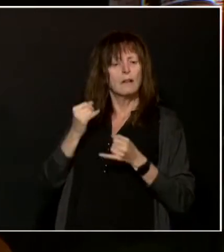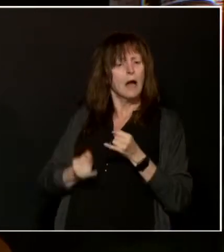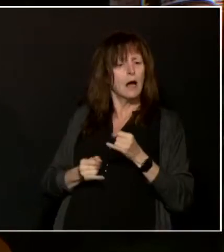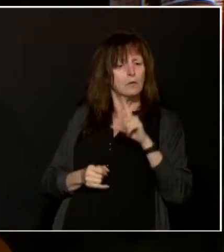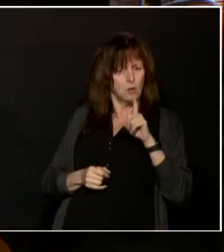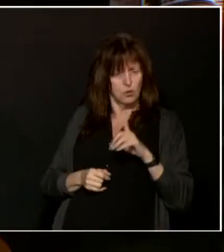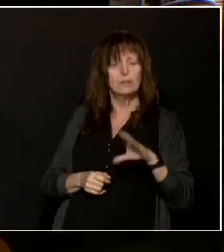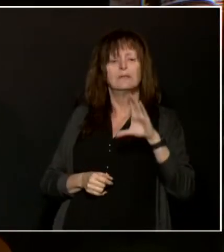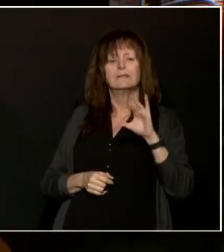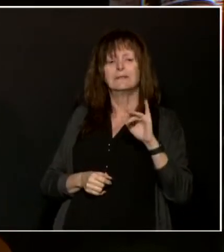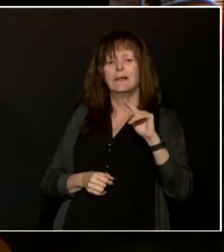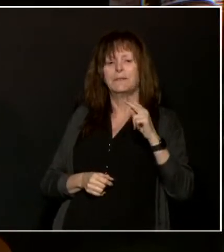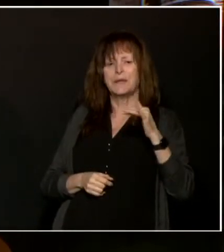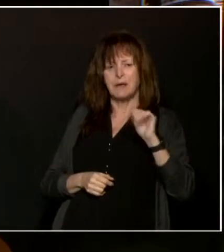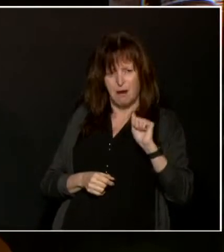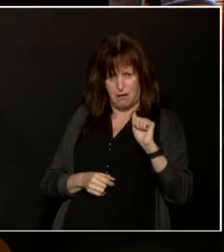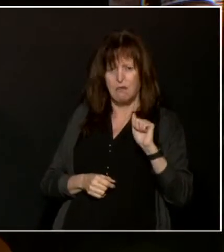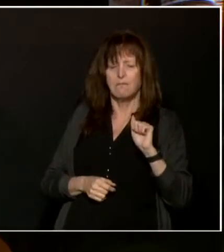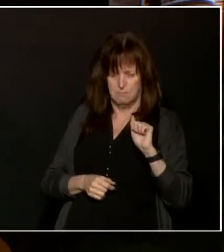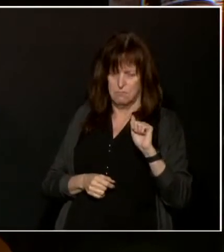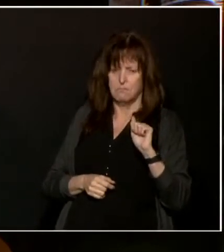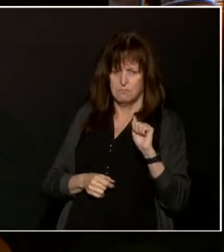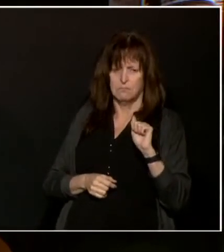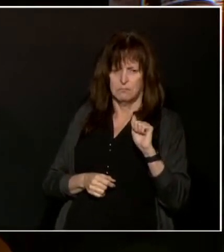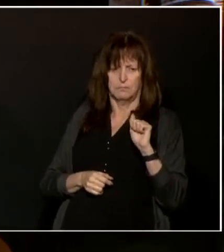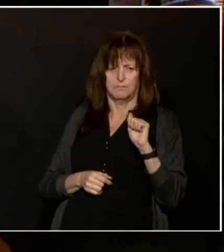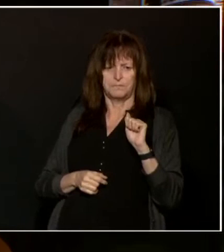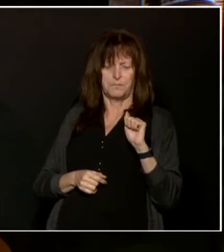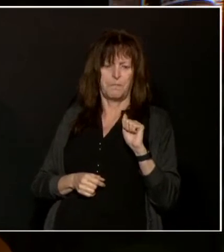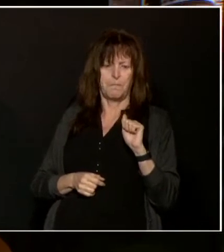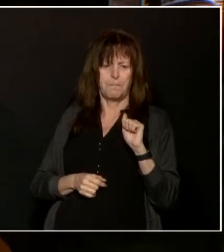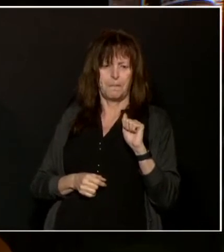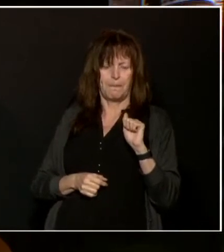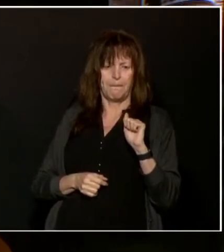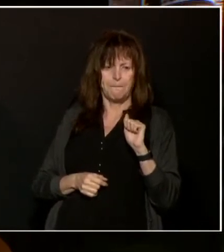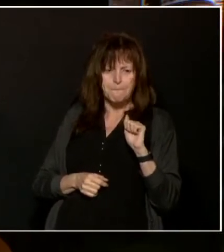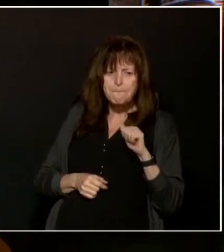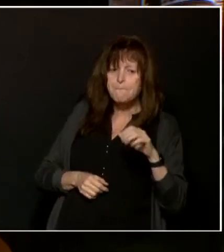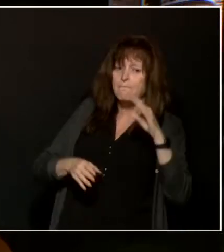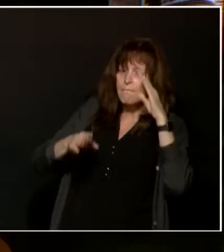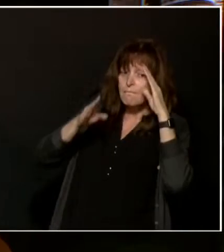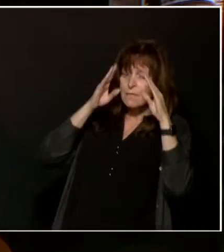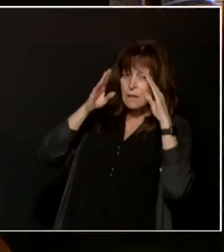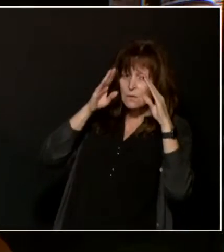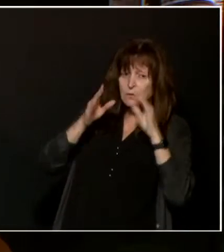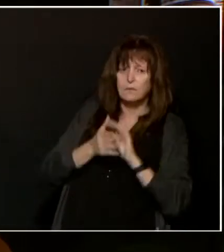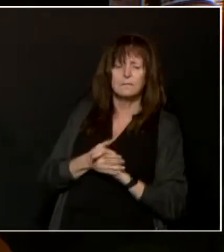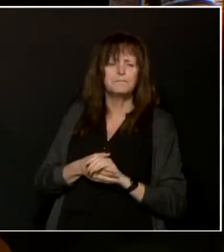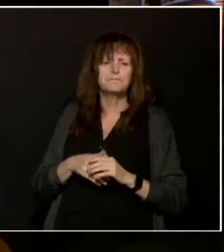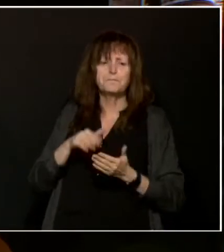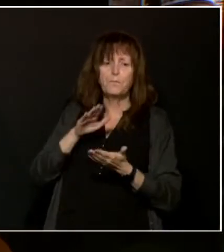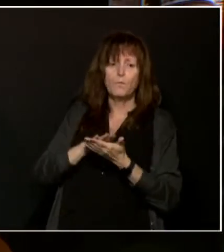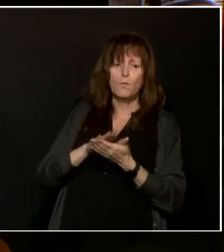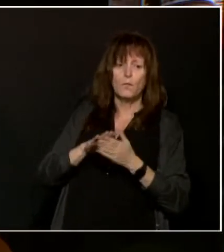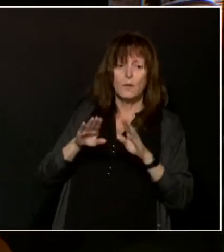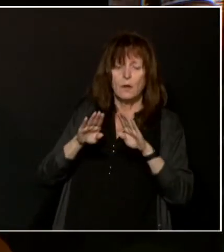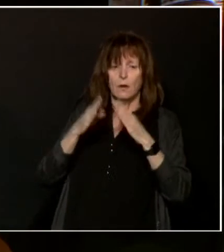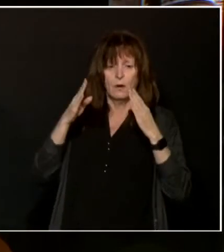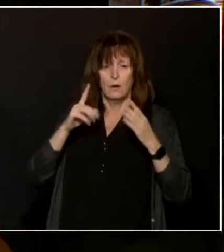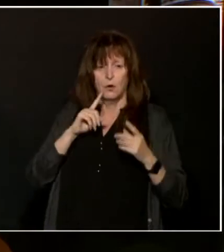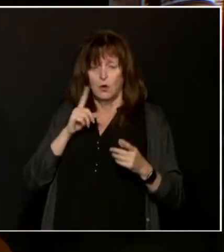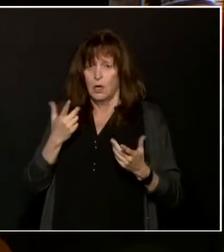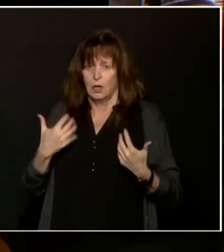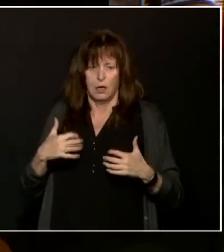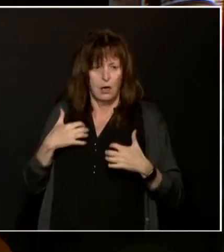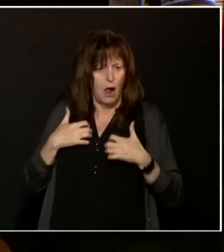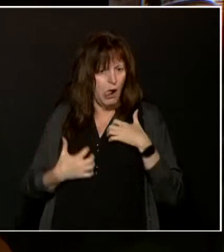Hello, doctor. This is reopening schools is a highly divisive and emotional issue, particularly